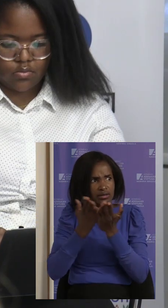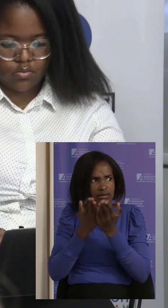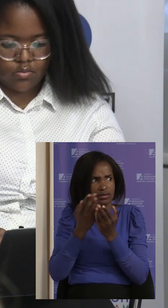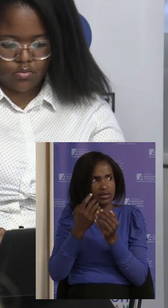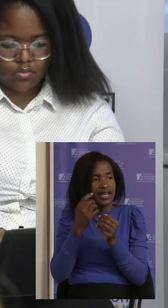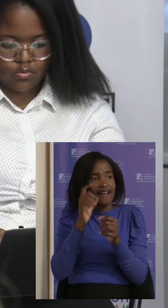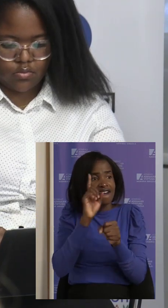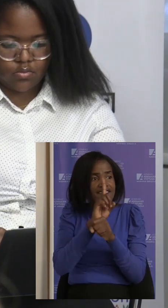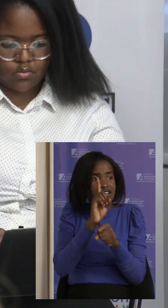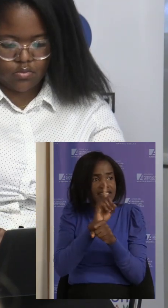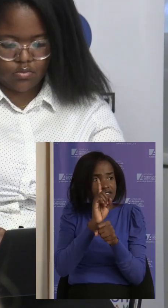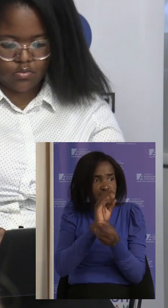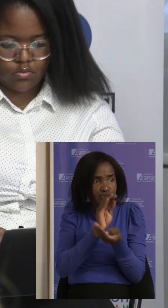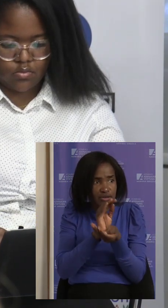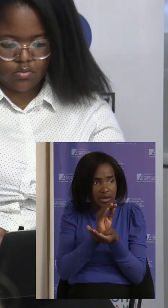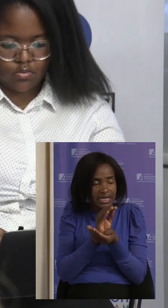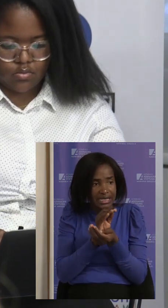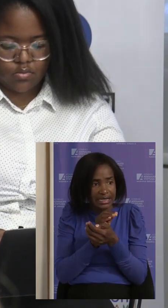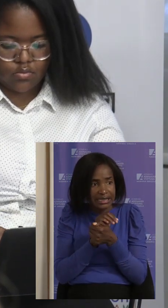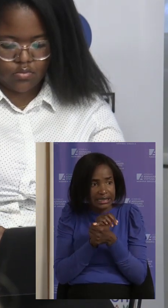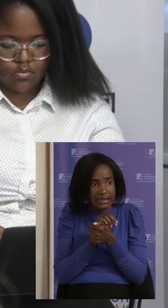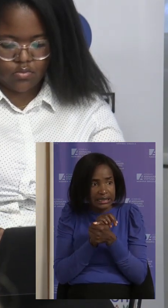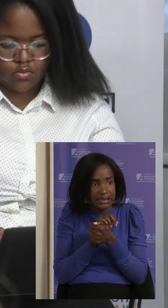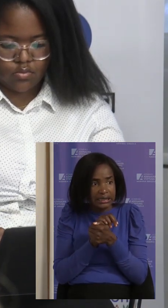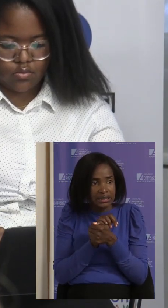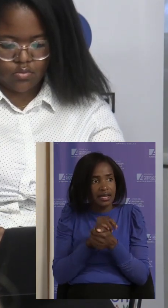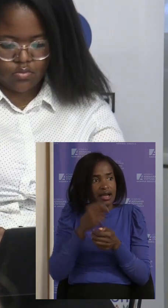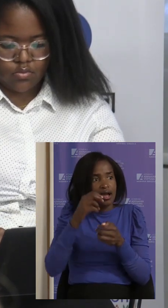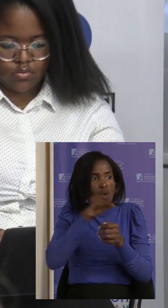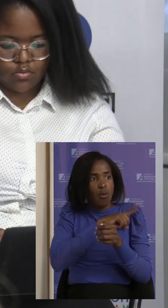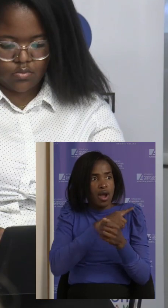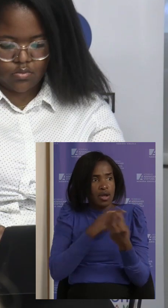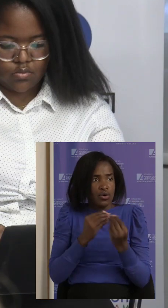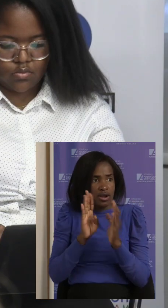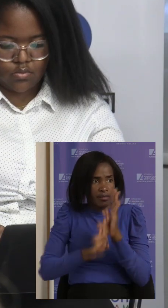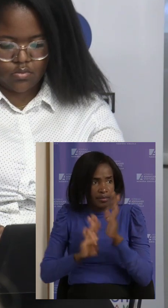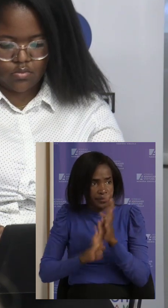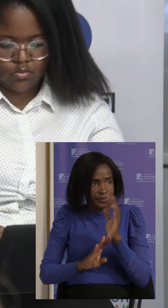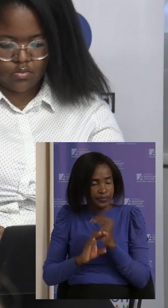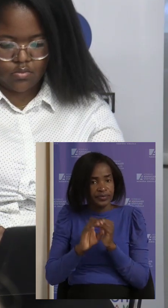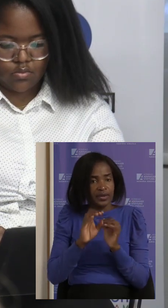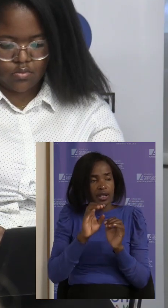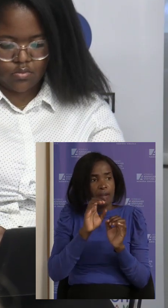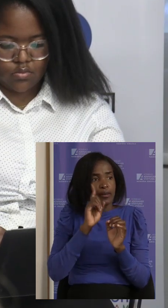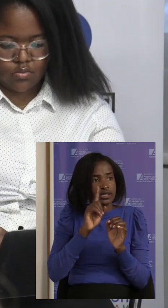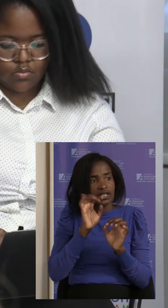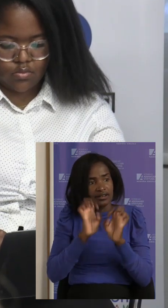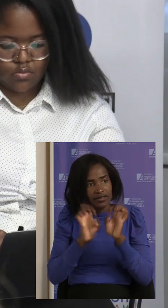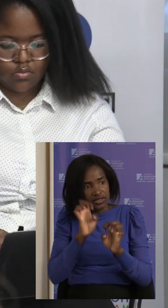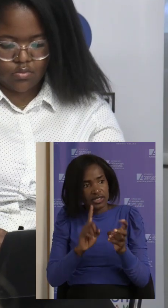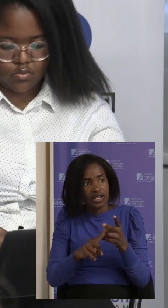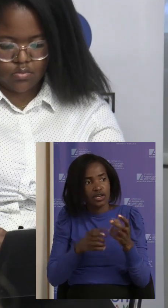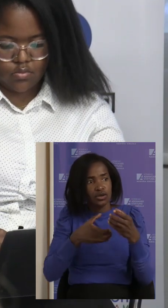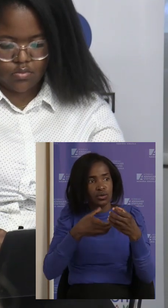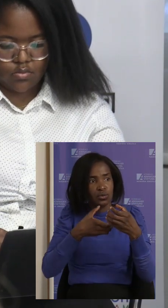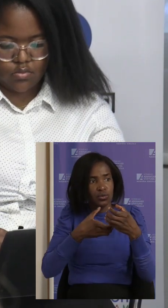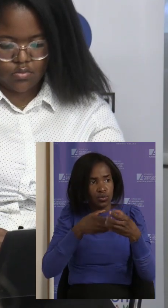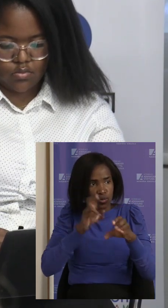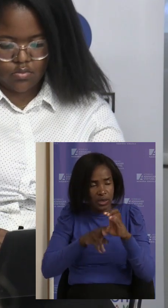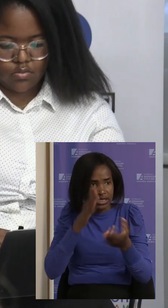the first comment also, the high failure rate and the M&E and Q&A, that's monitoring, evaluation, and